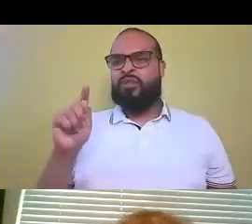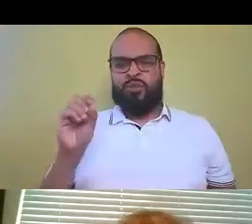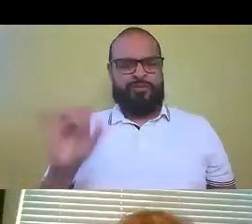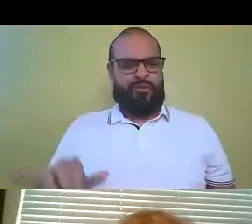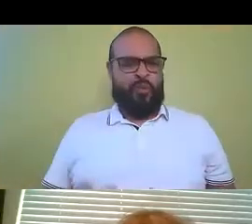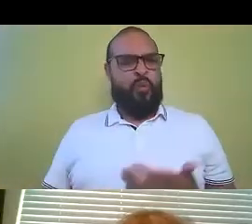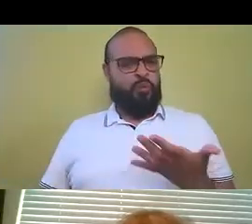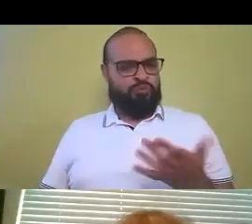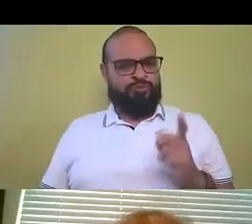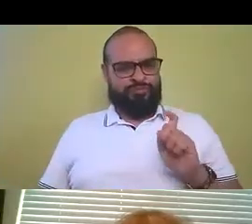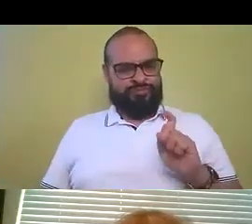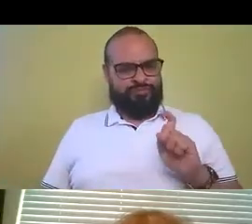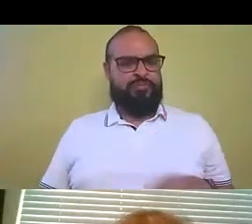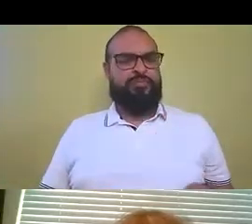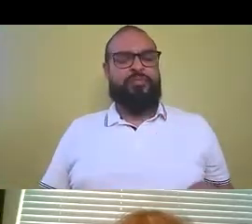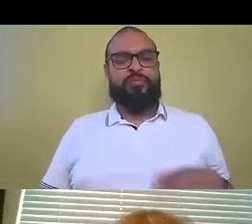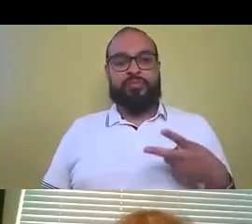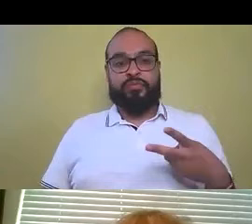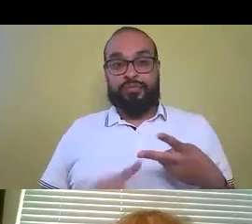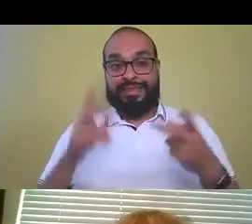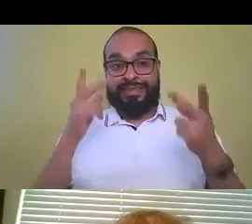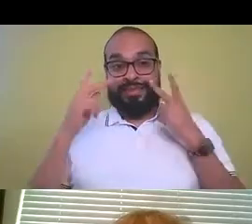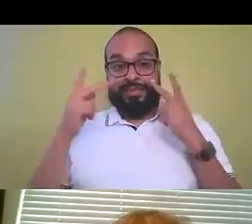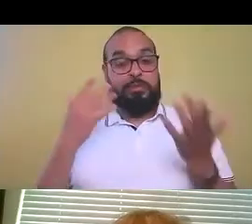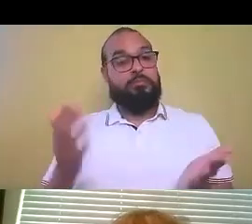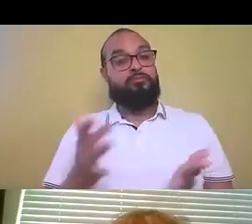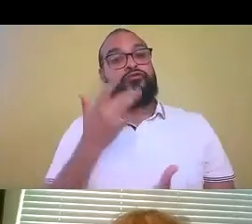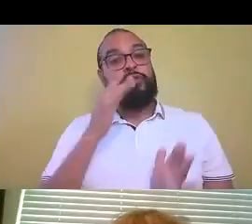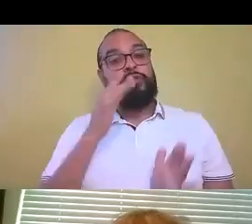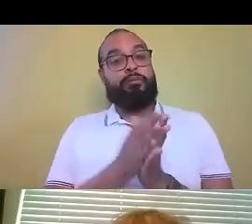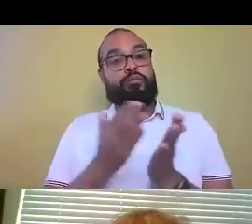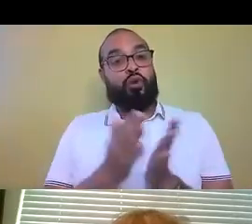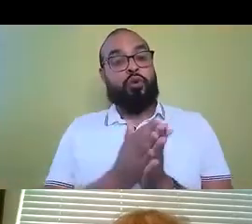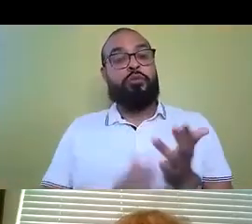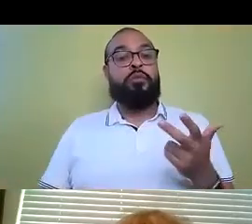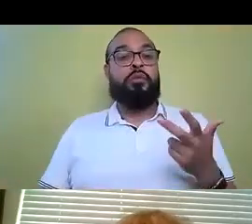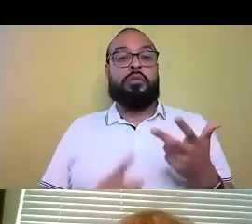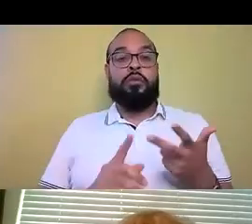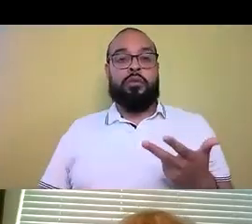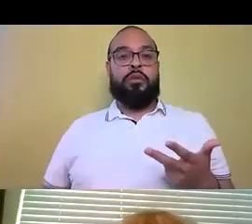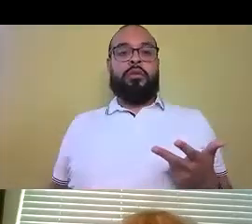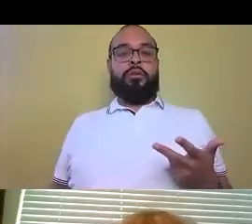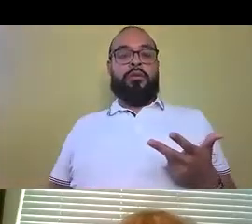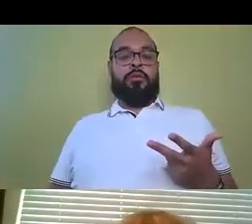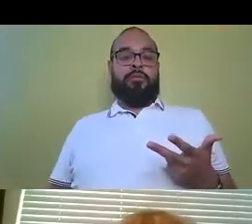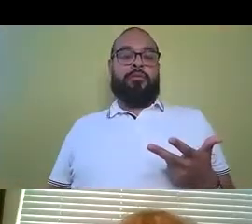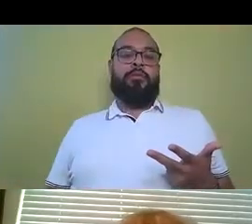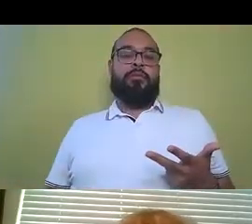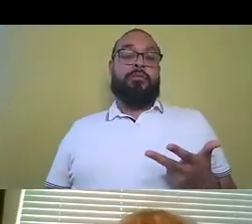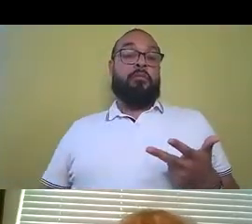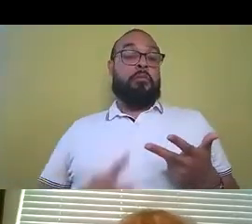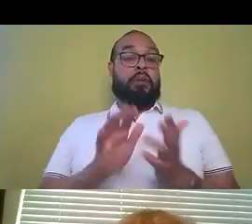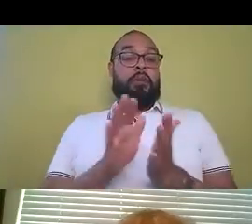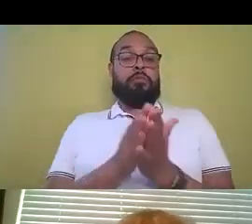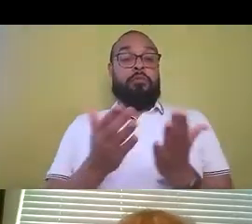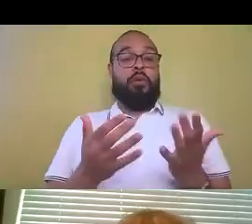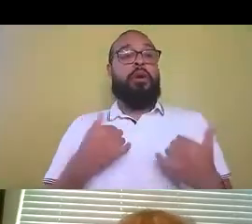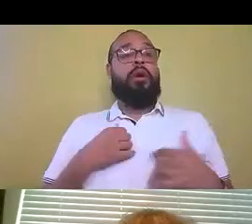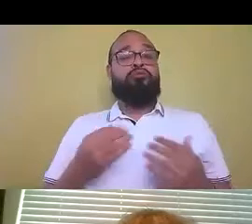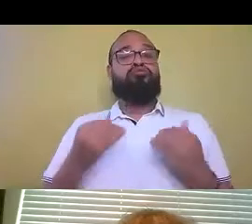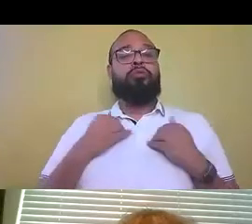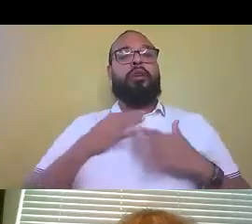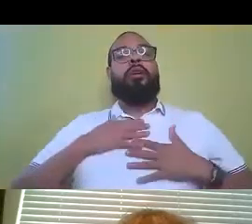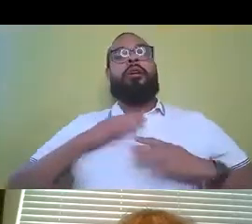with? Visual, can we have a favorite book? Can we have a book that is soothing on an emotional level,